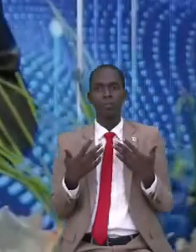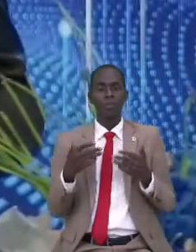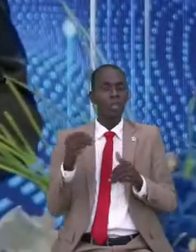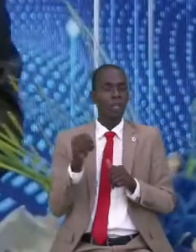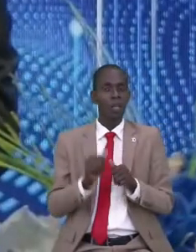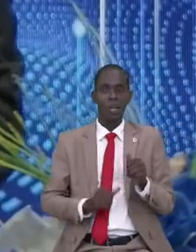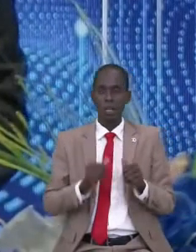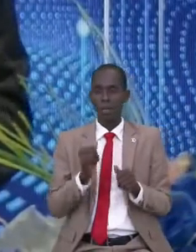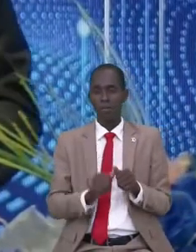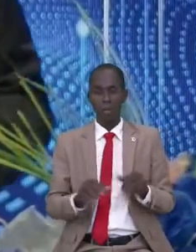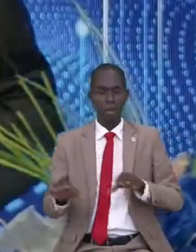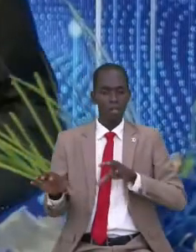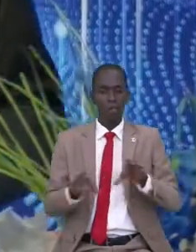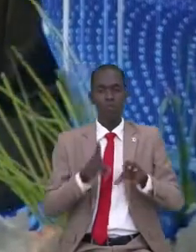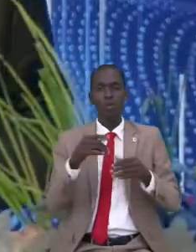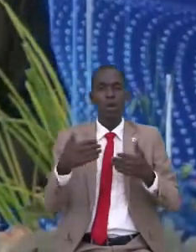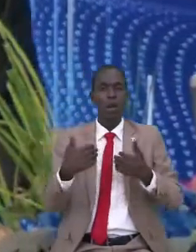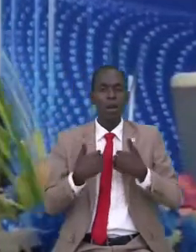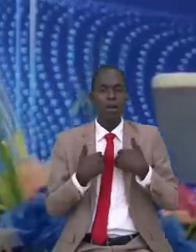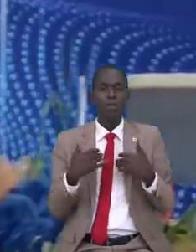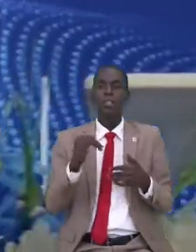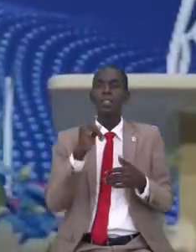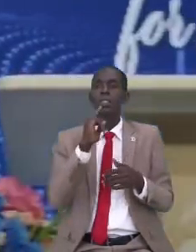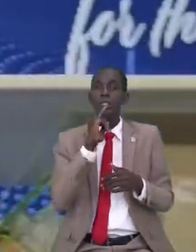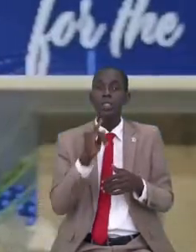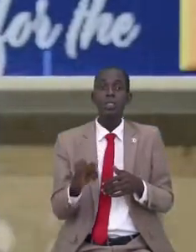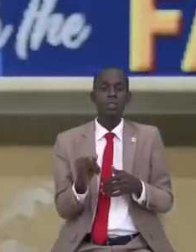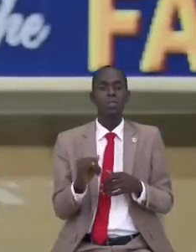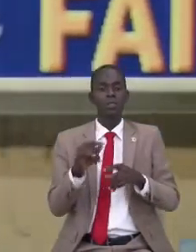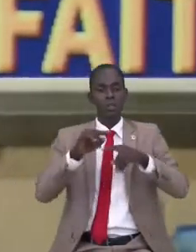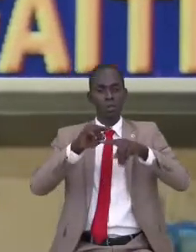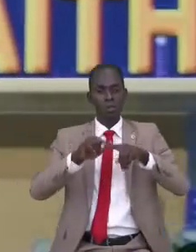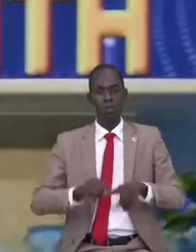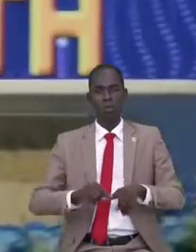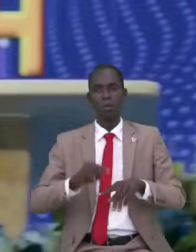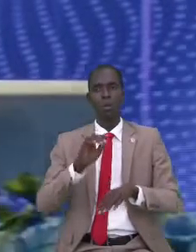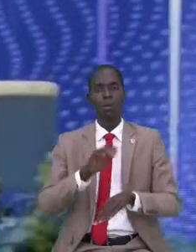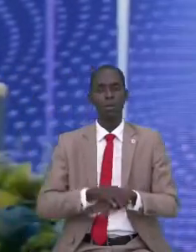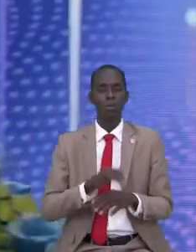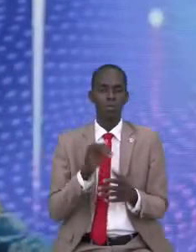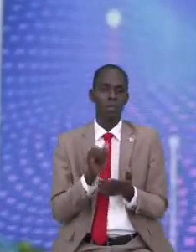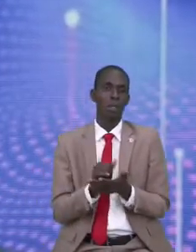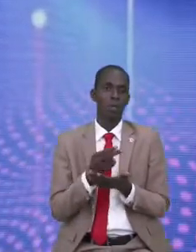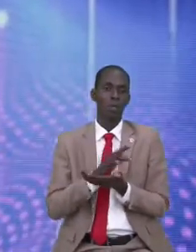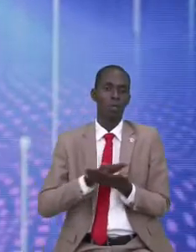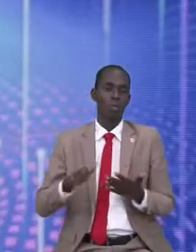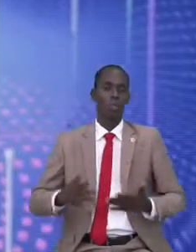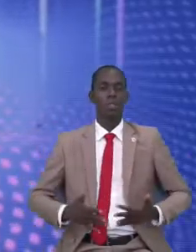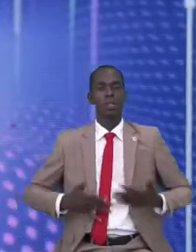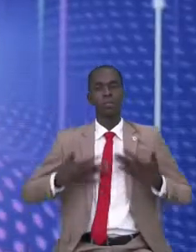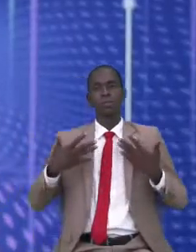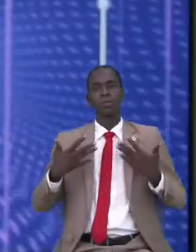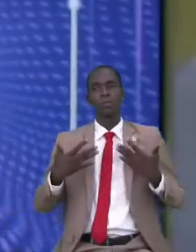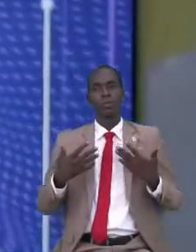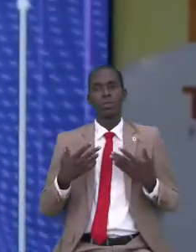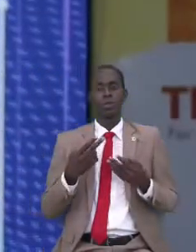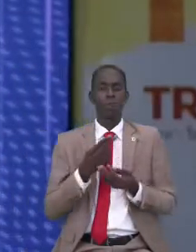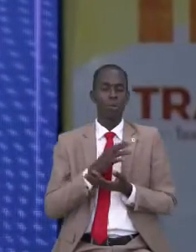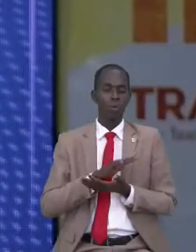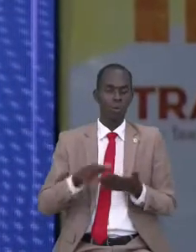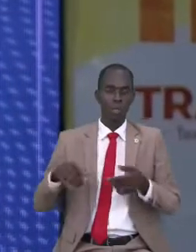disposition you have is based on that holy life, holy